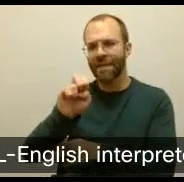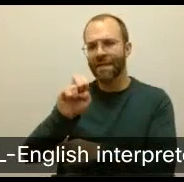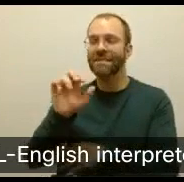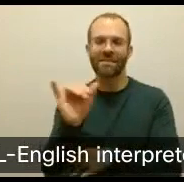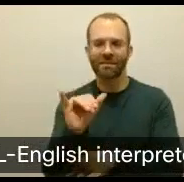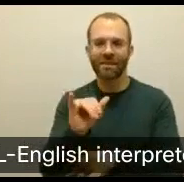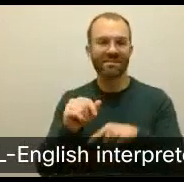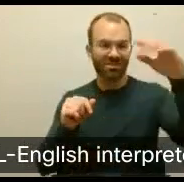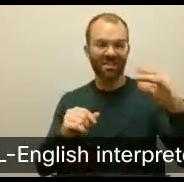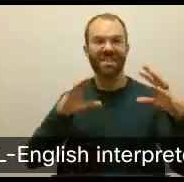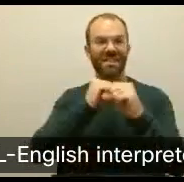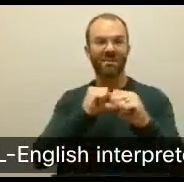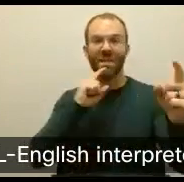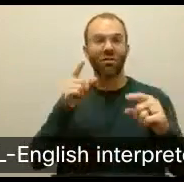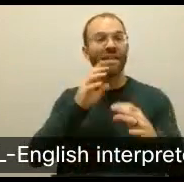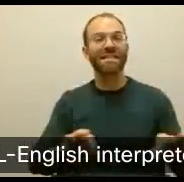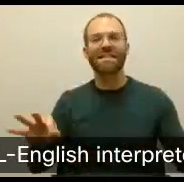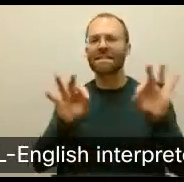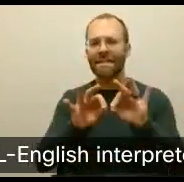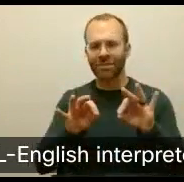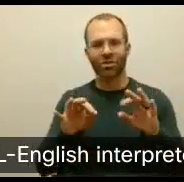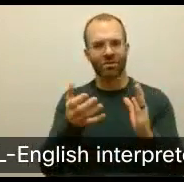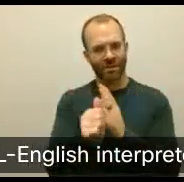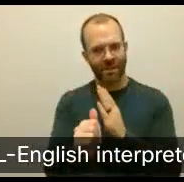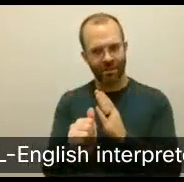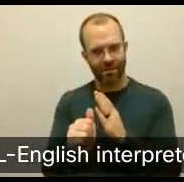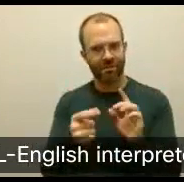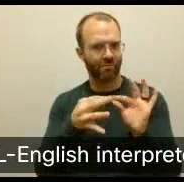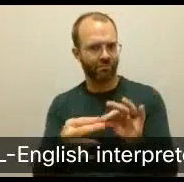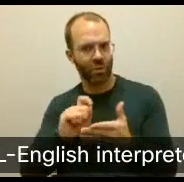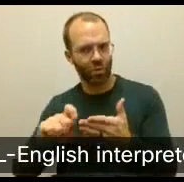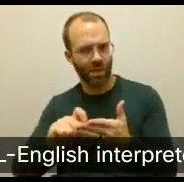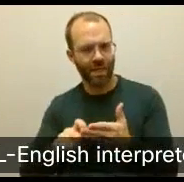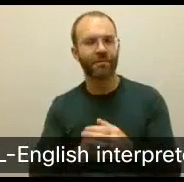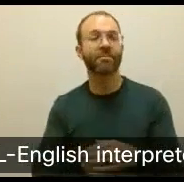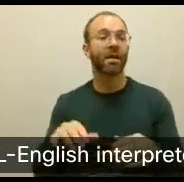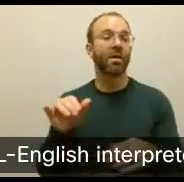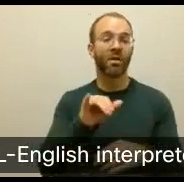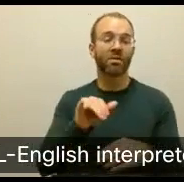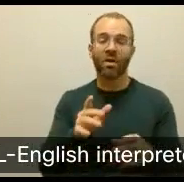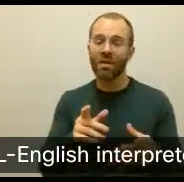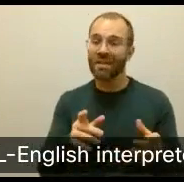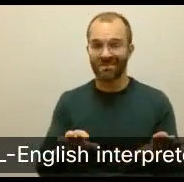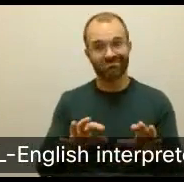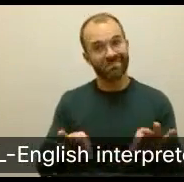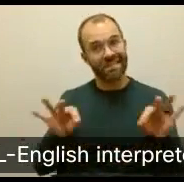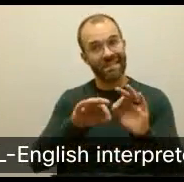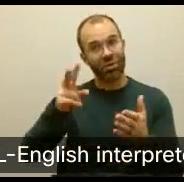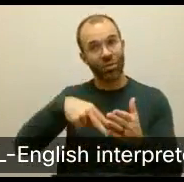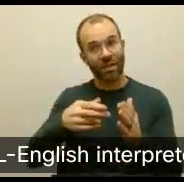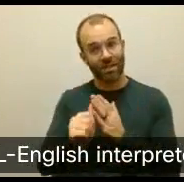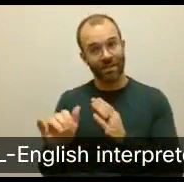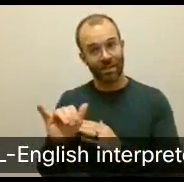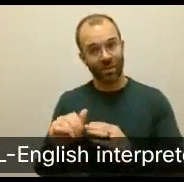to note that paraphrasing is an essential writing skill. And it also includes a lot of essential reading skills as well. When